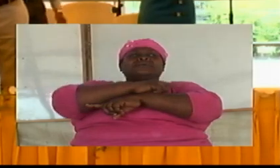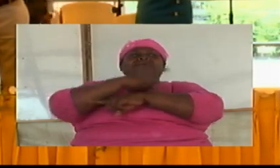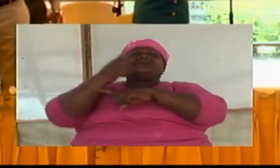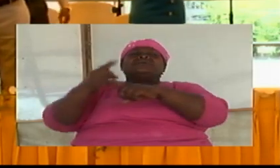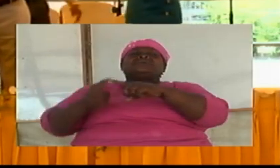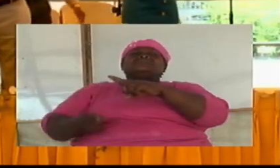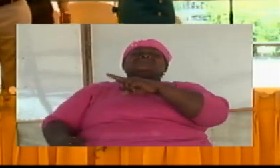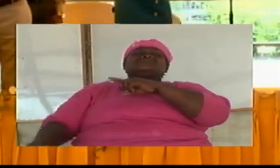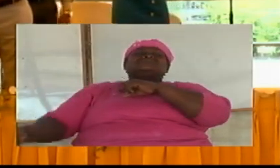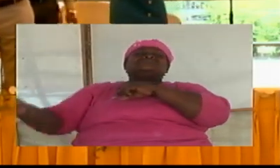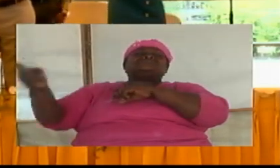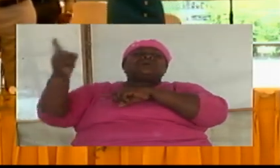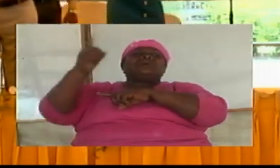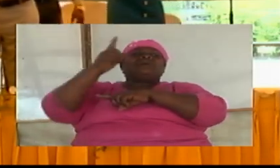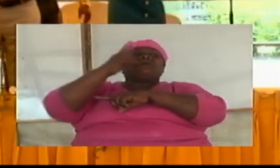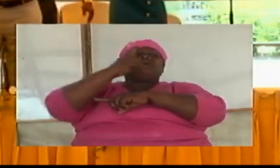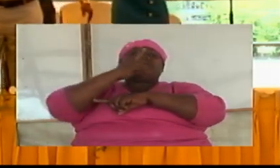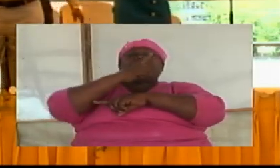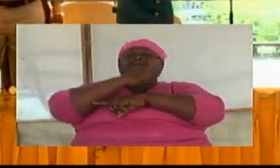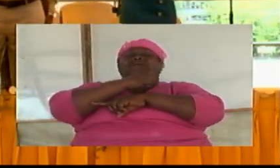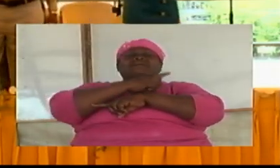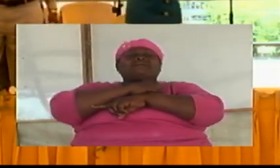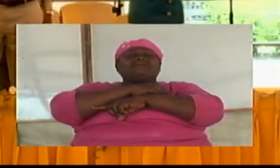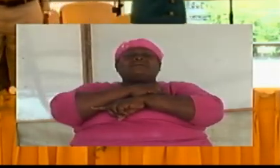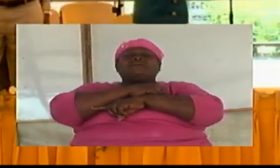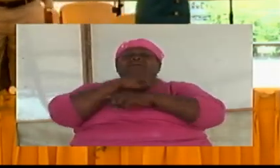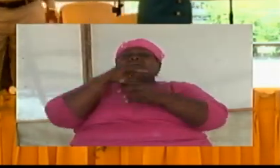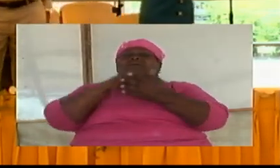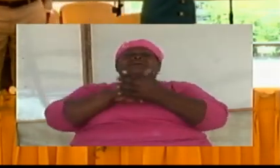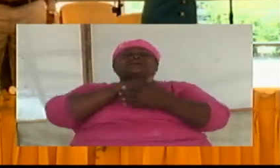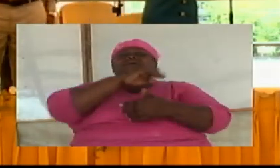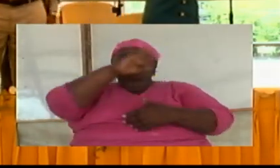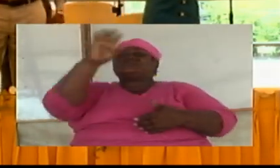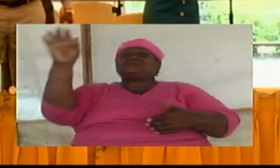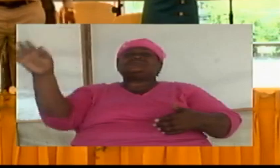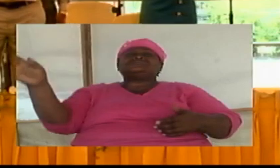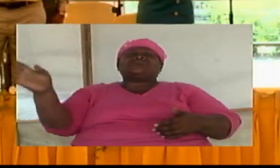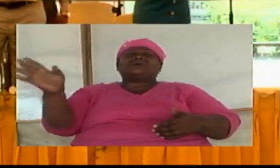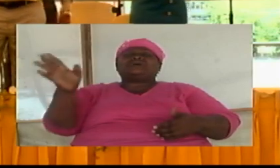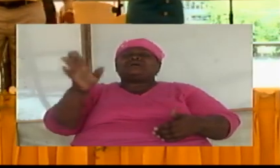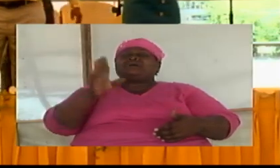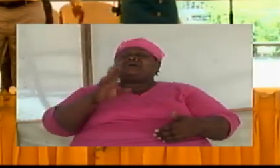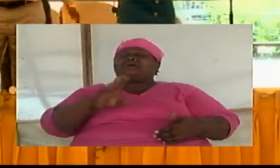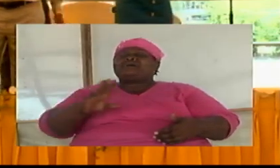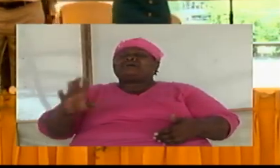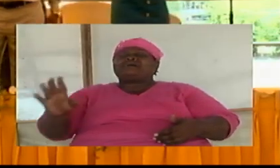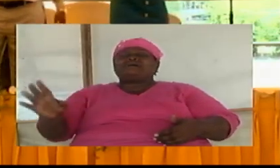day to day. It will